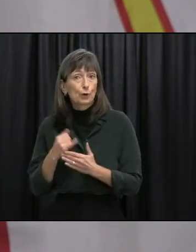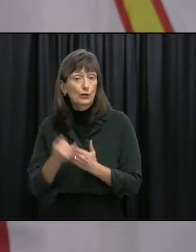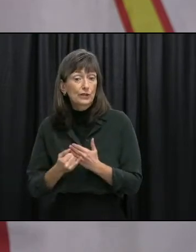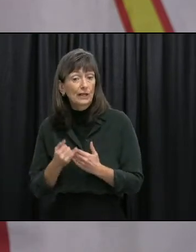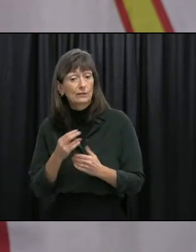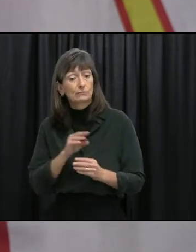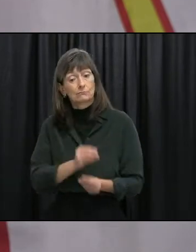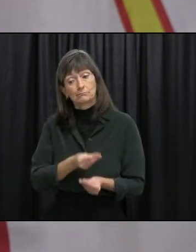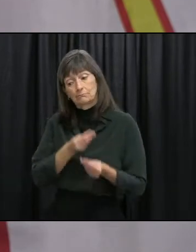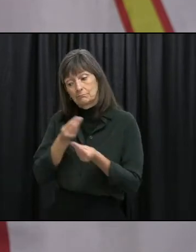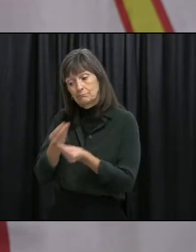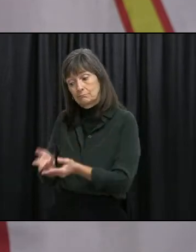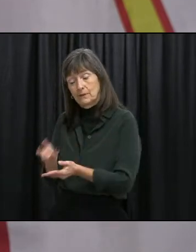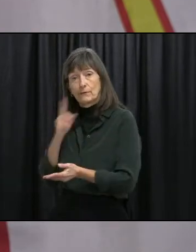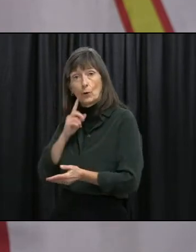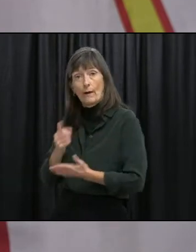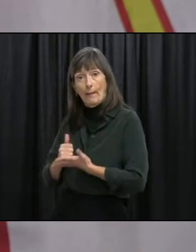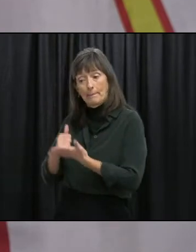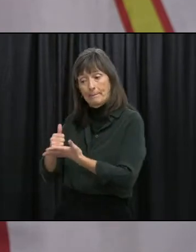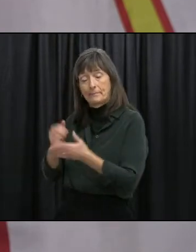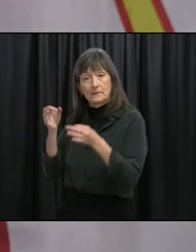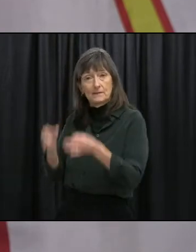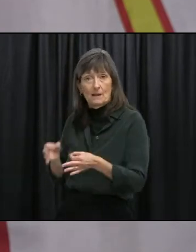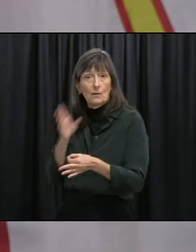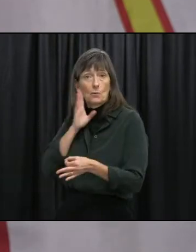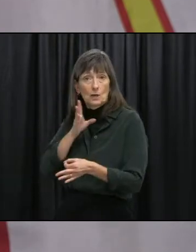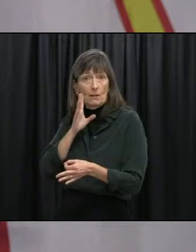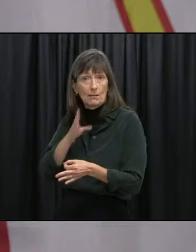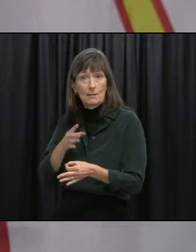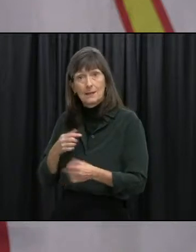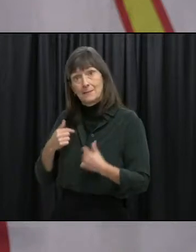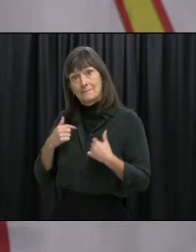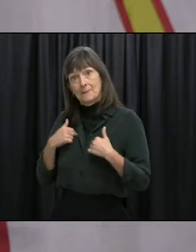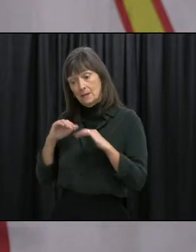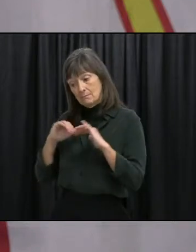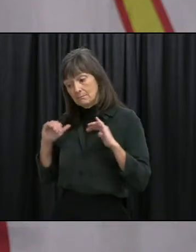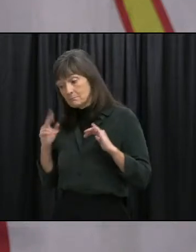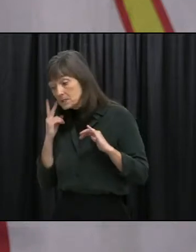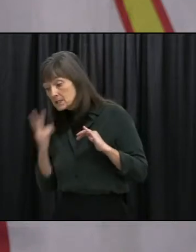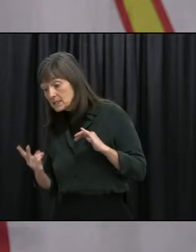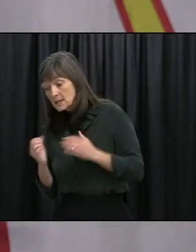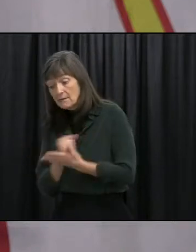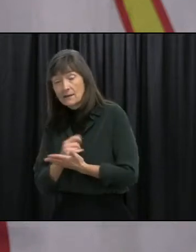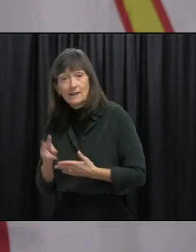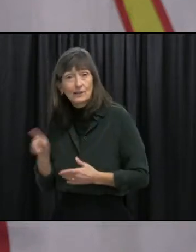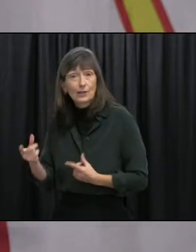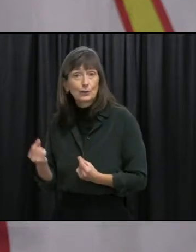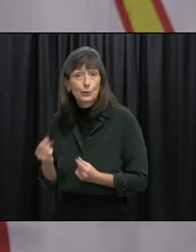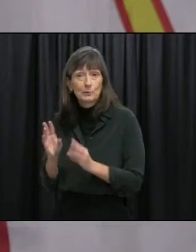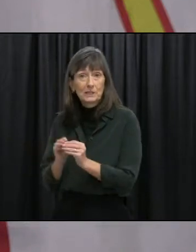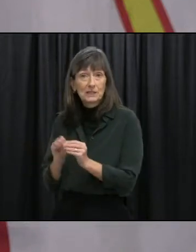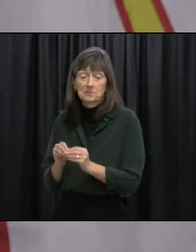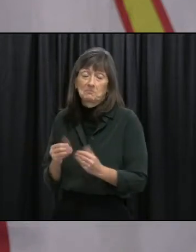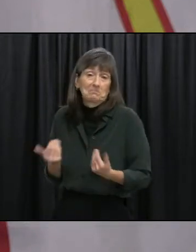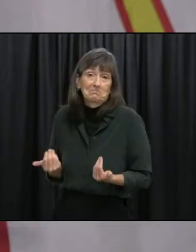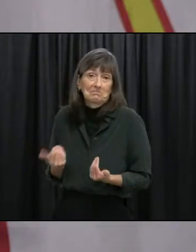use it to inform some of their decisions. I'm not privy to all of their conversations or meetings, so,